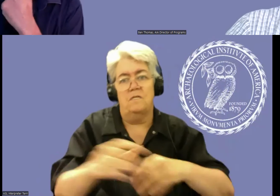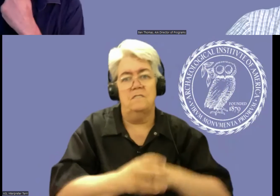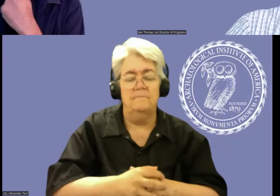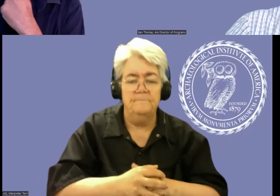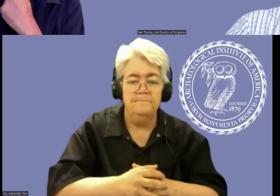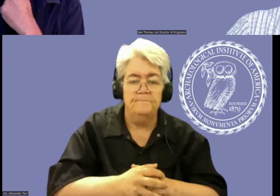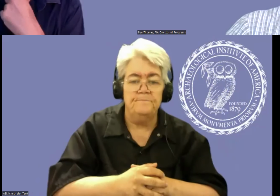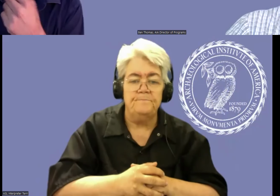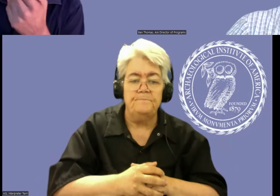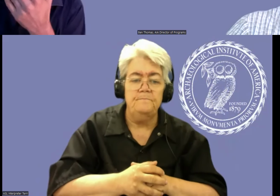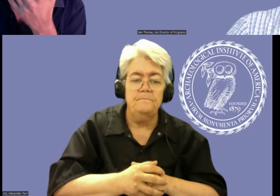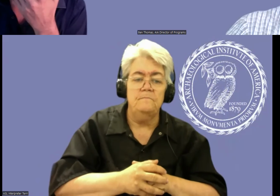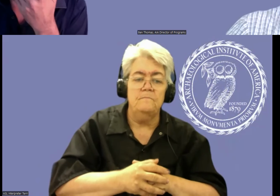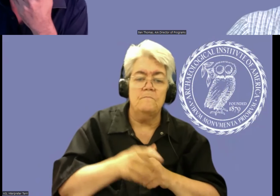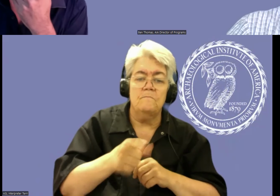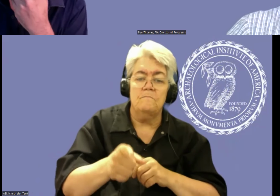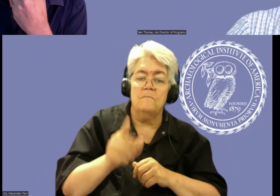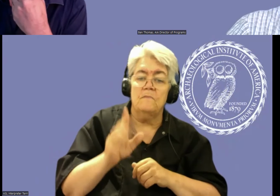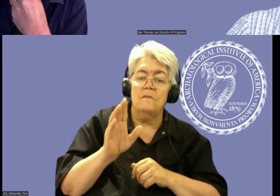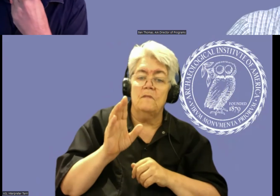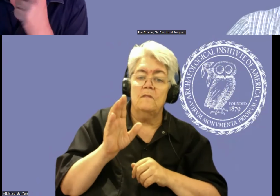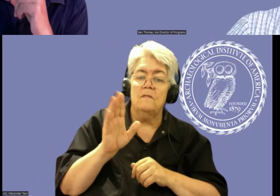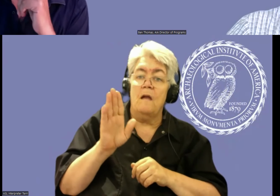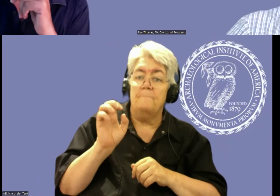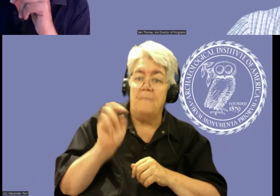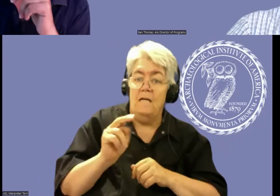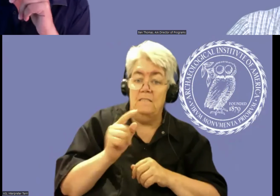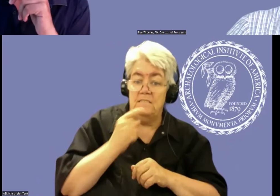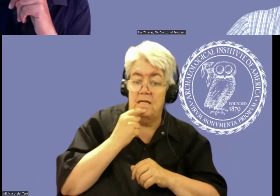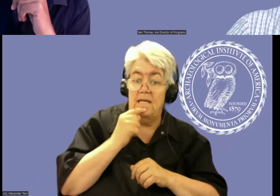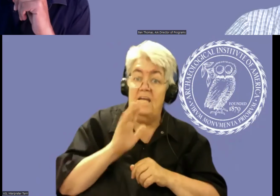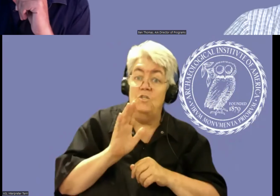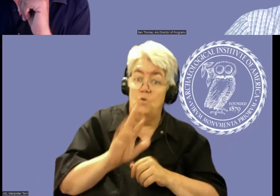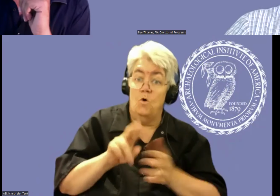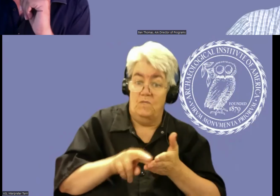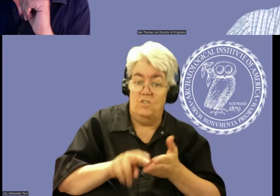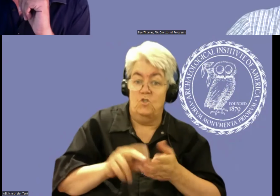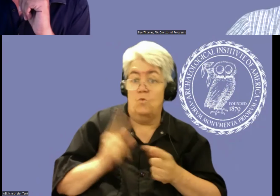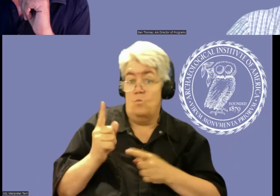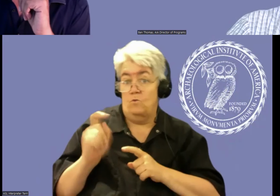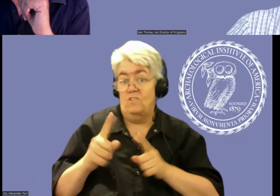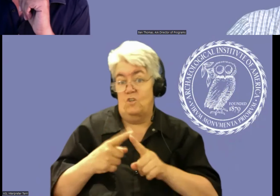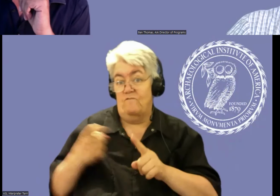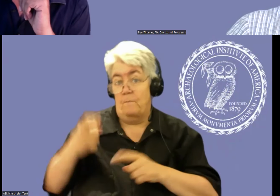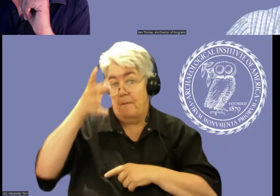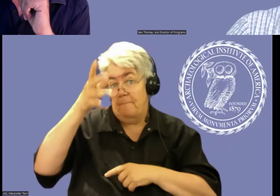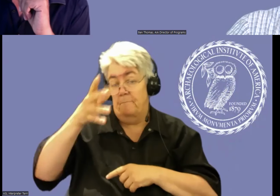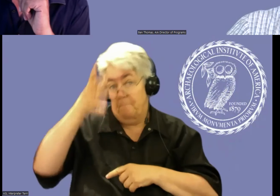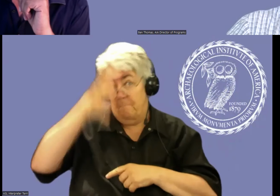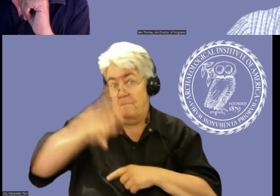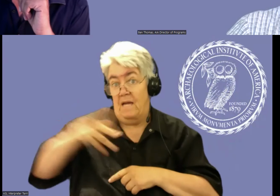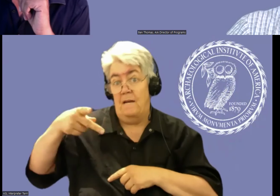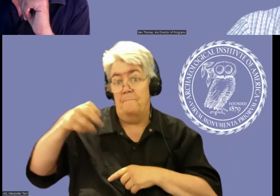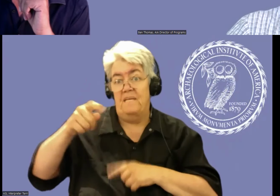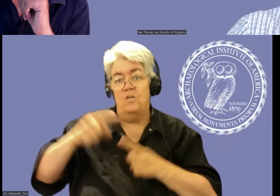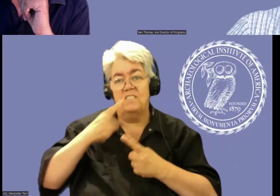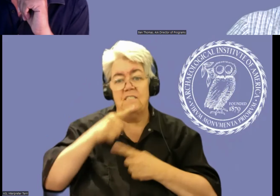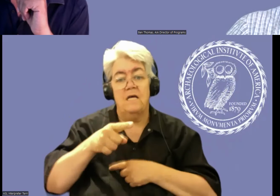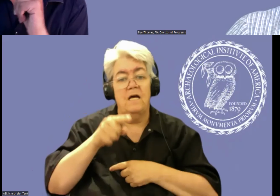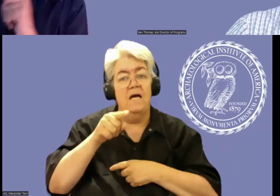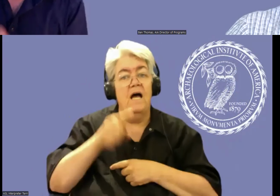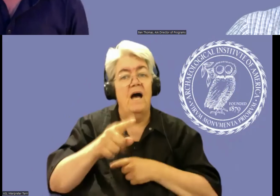Um, in your research, uh, a question, uh, from Peter that says, are you finding evidence for violent death as indication